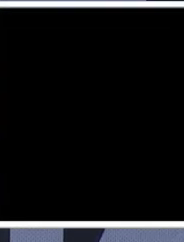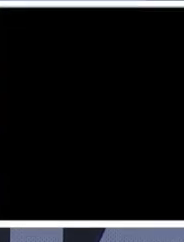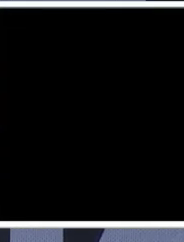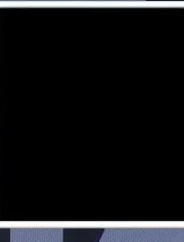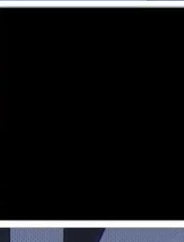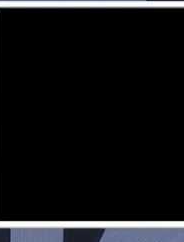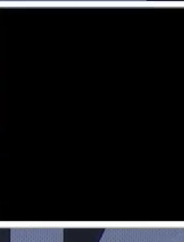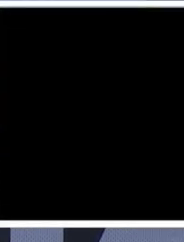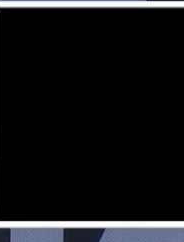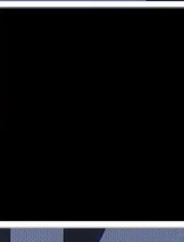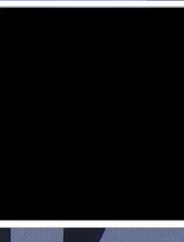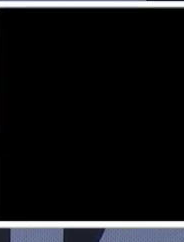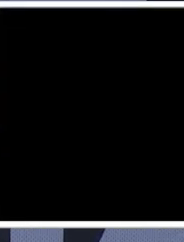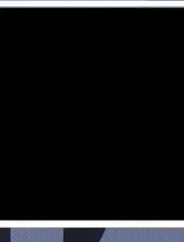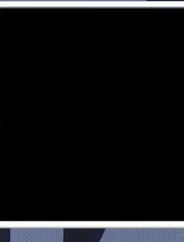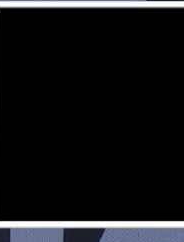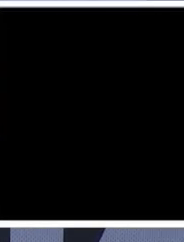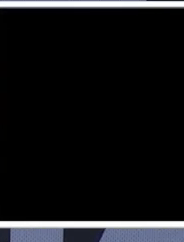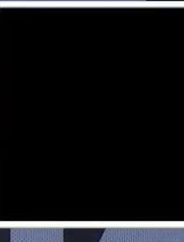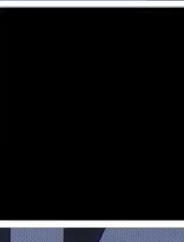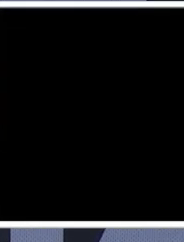people.